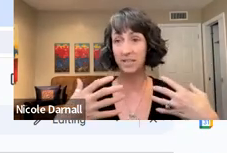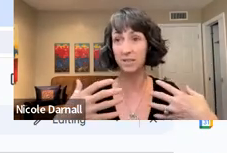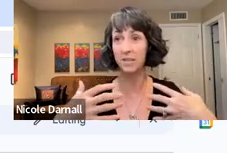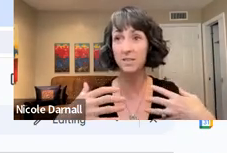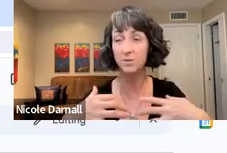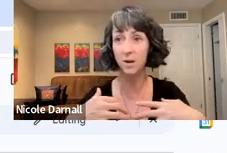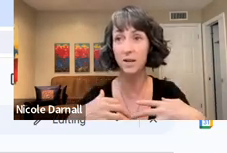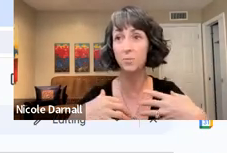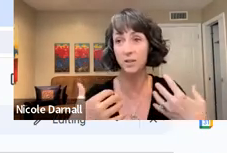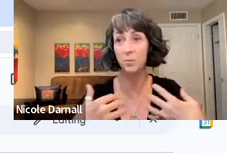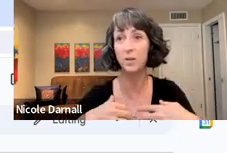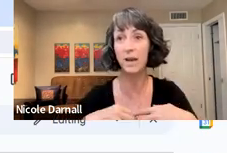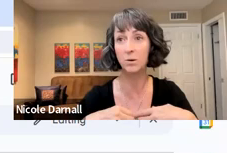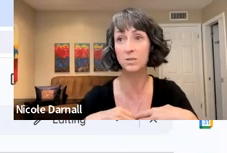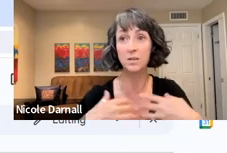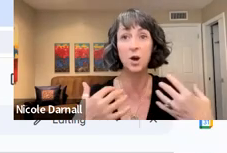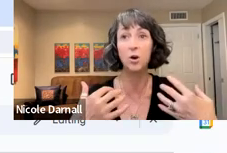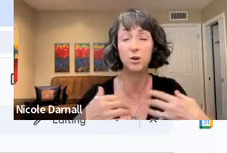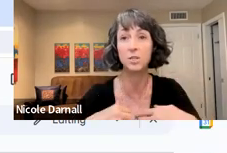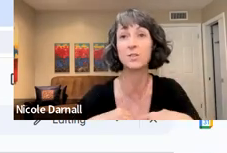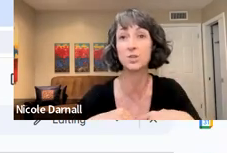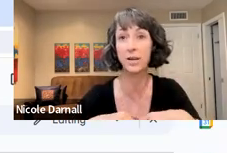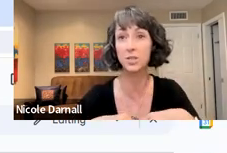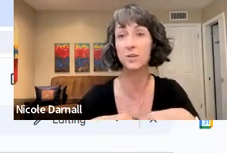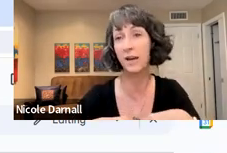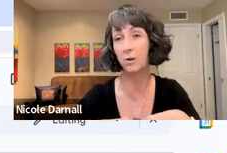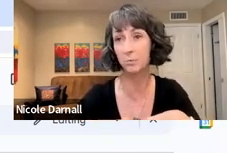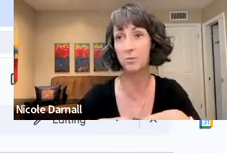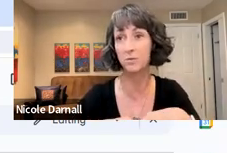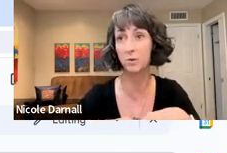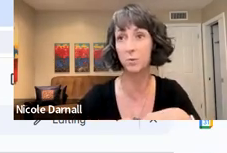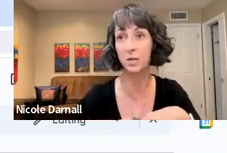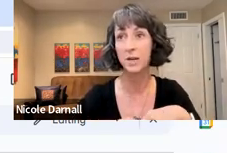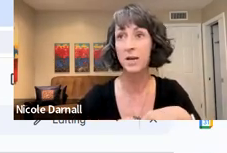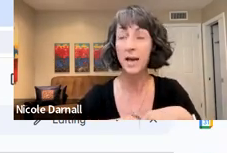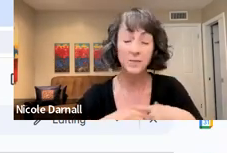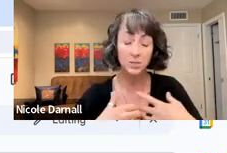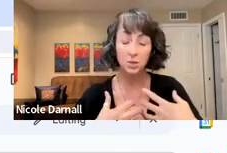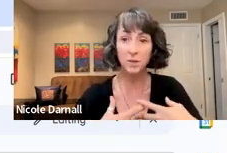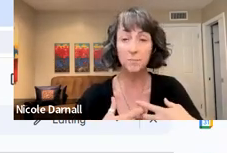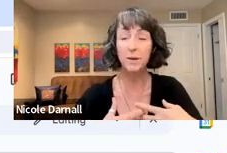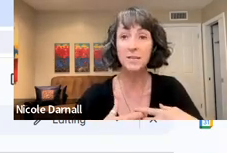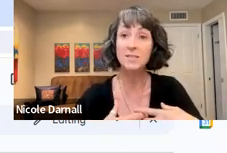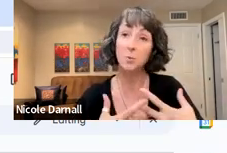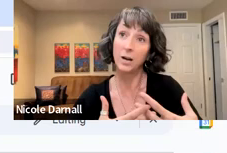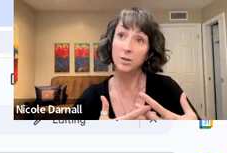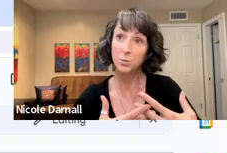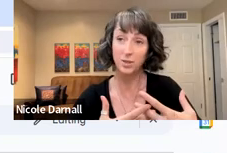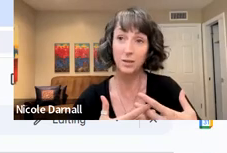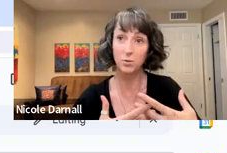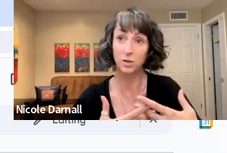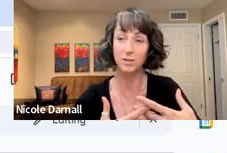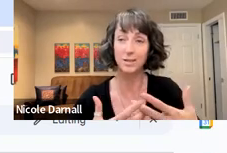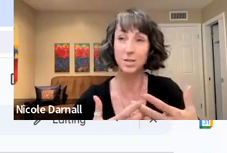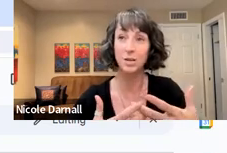one-off activities, right? Without an overarching strategy of how it moves forward. And this could be embedded somewhere else